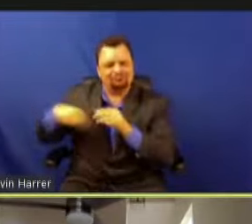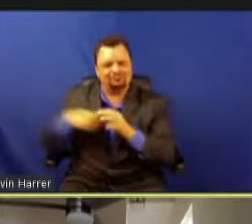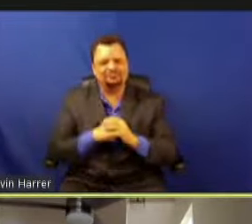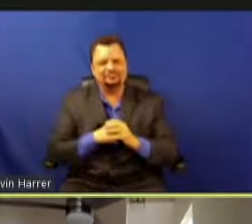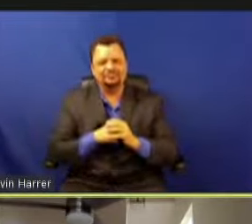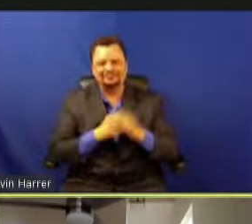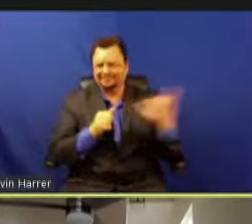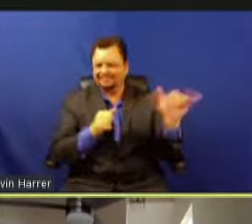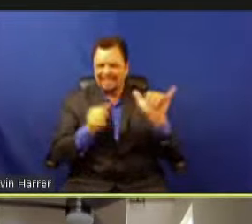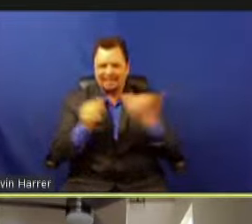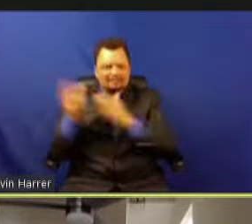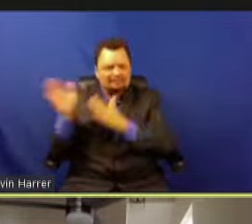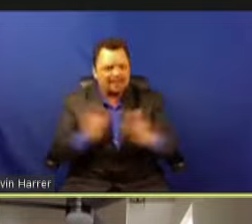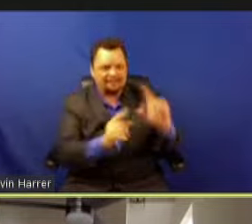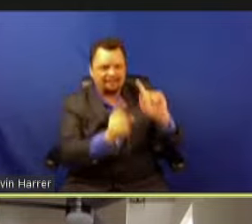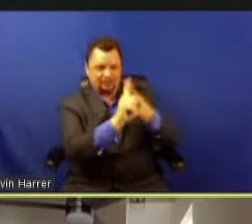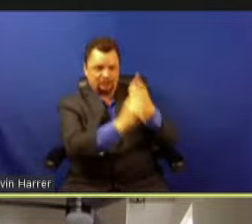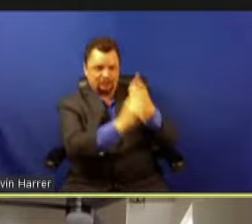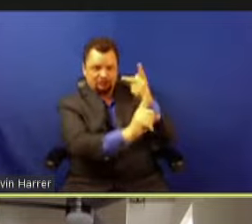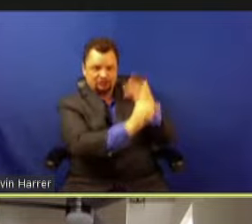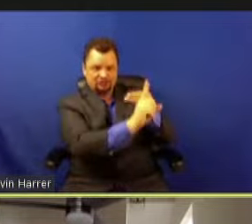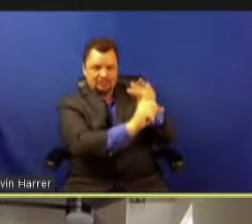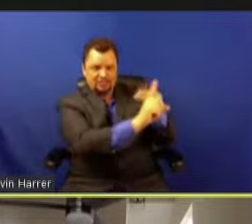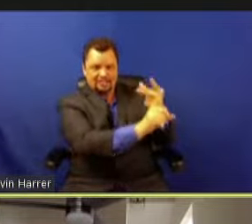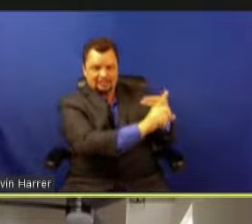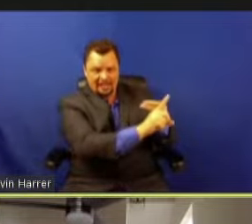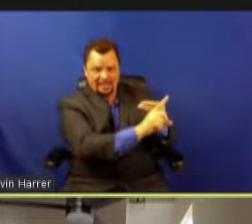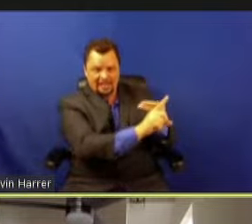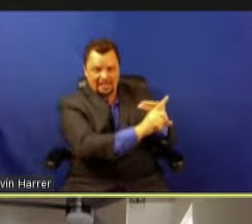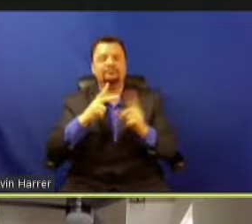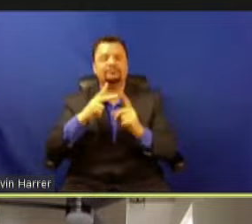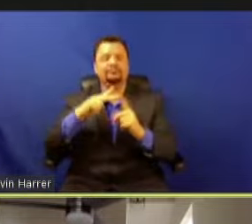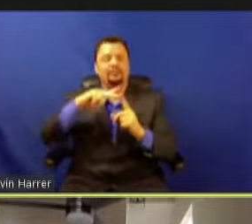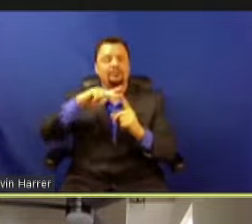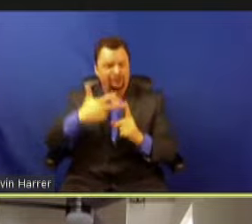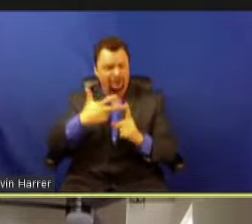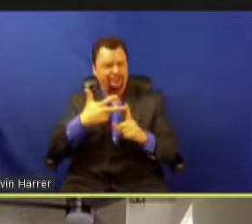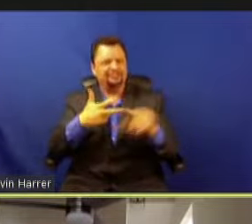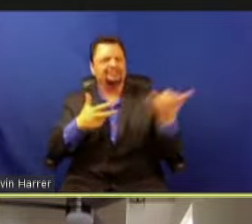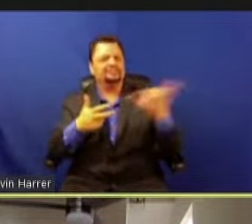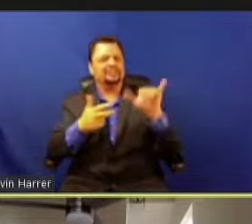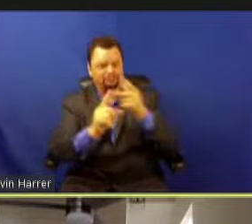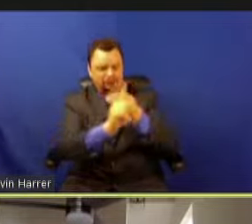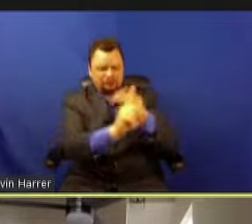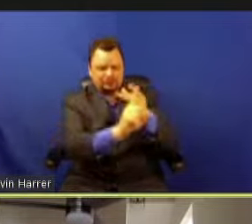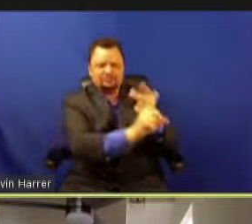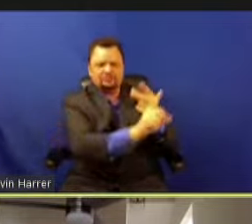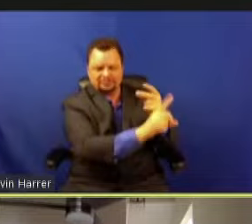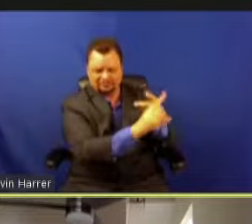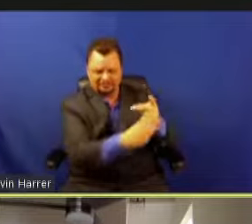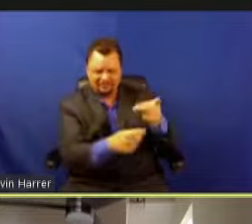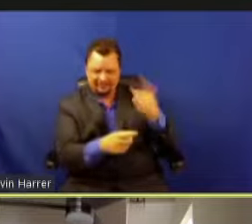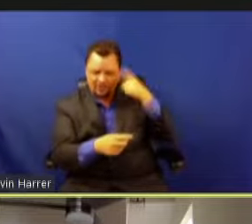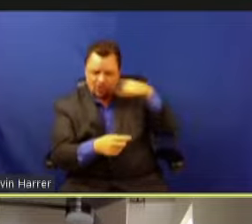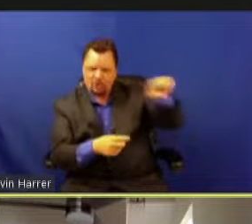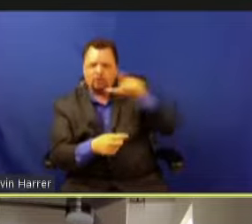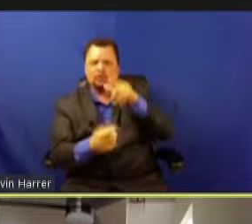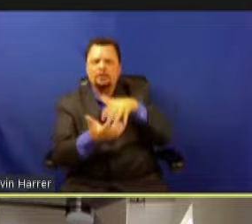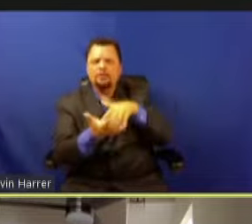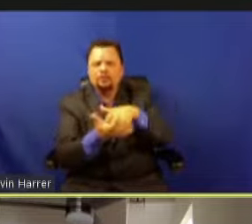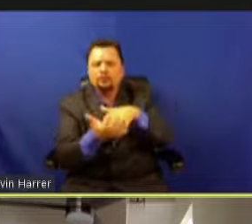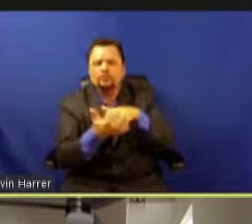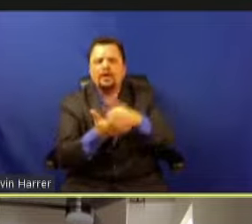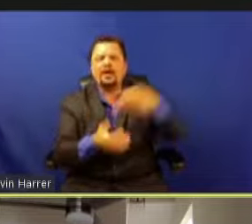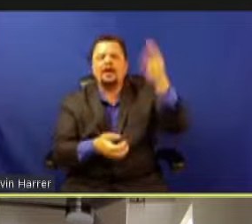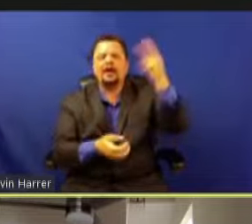vulnerable population, the residents and staff of Colorado's long-term care facilities. That's 1,098